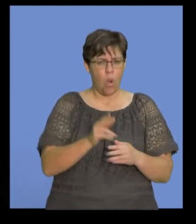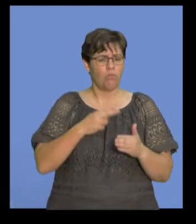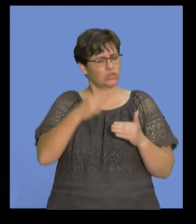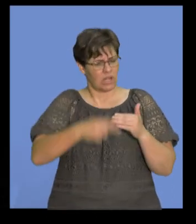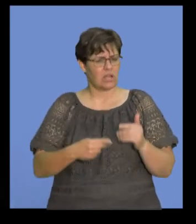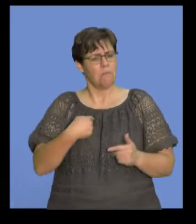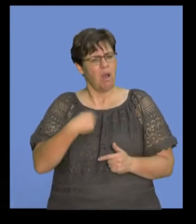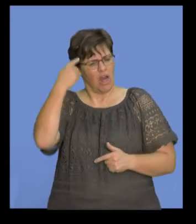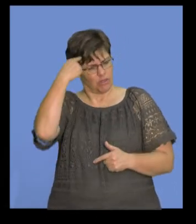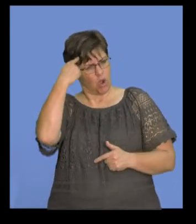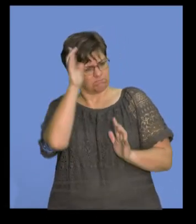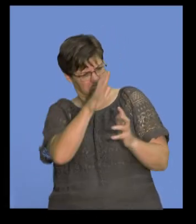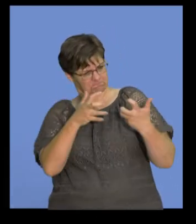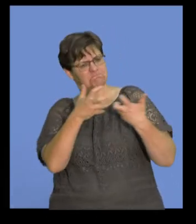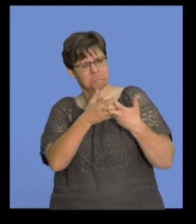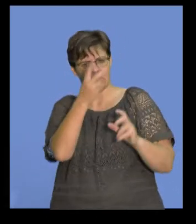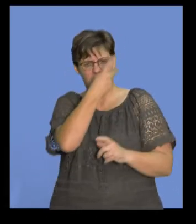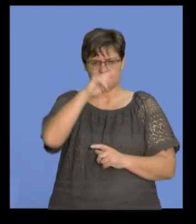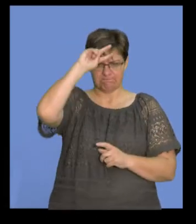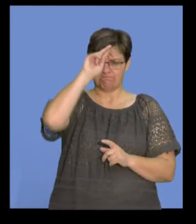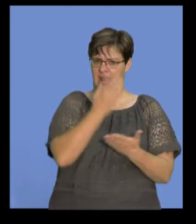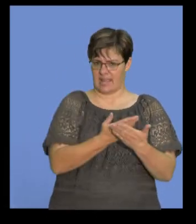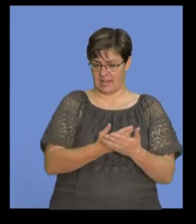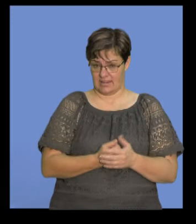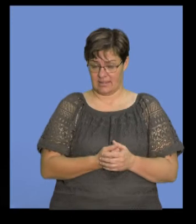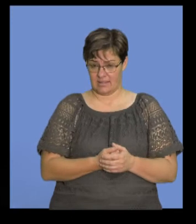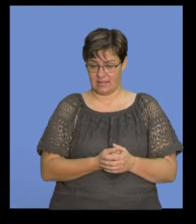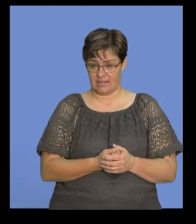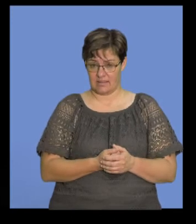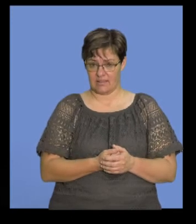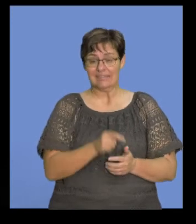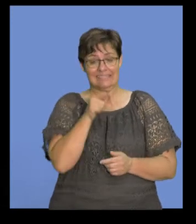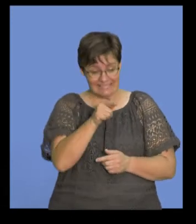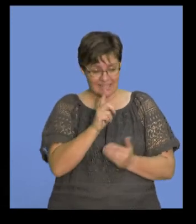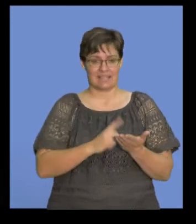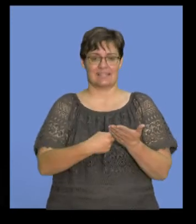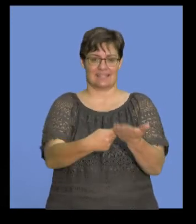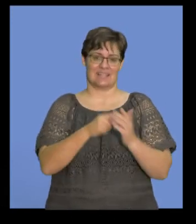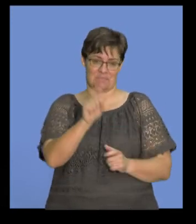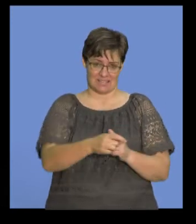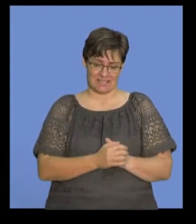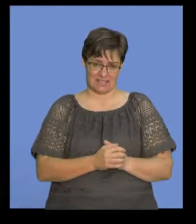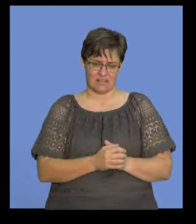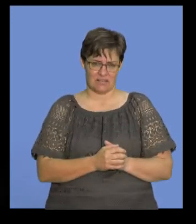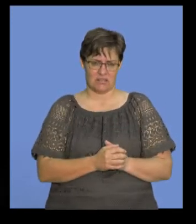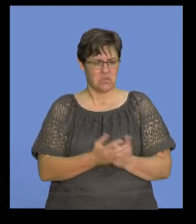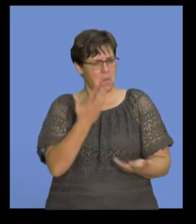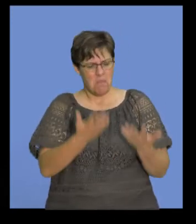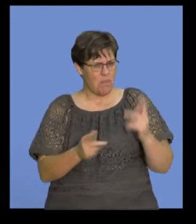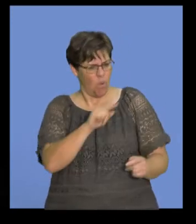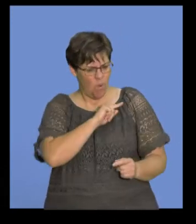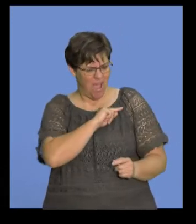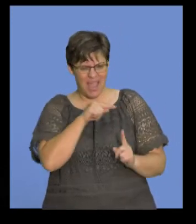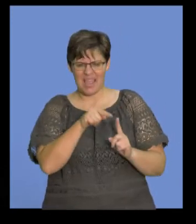results that you think can be interpreted? If so, these should be discussed, and possible reasons